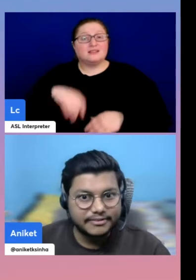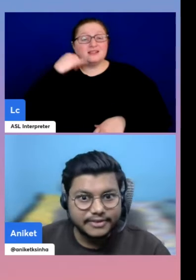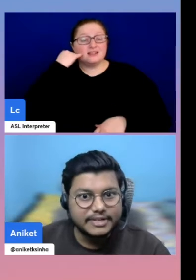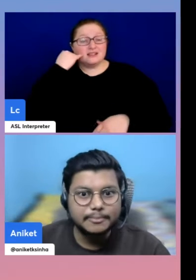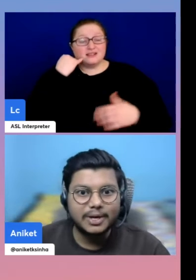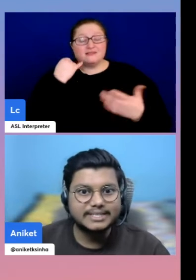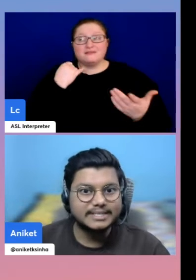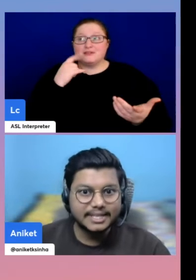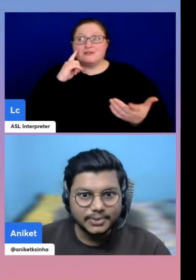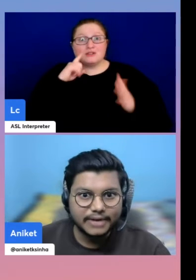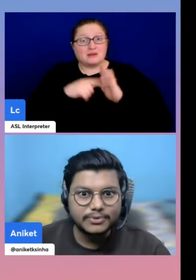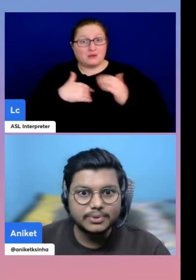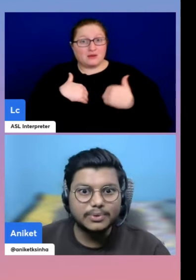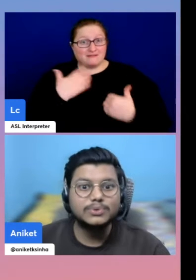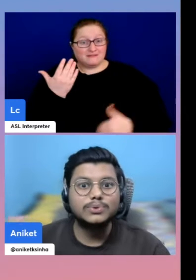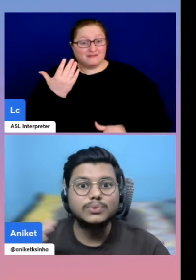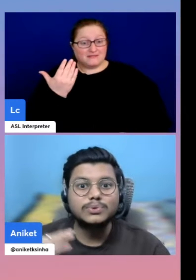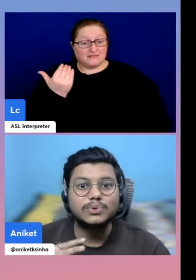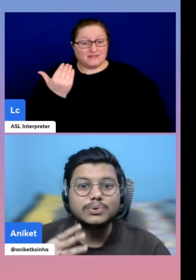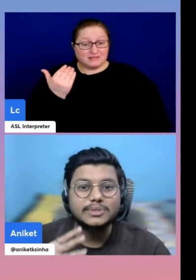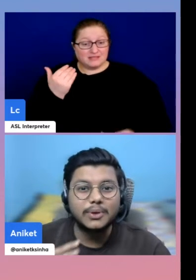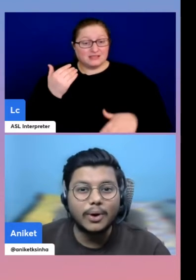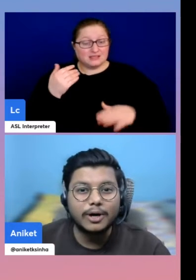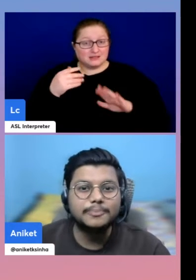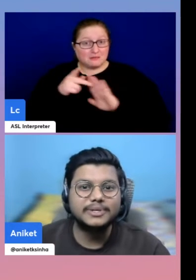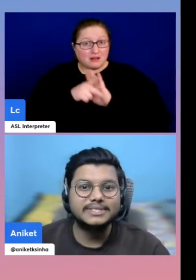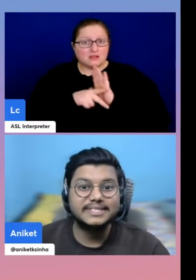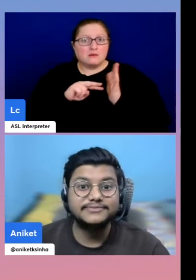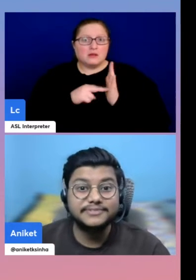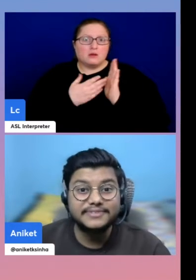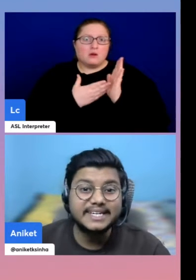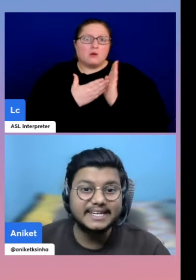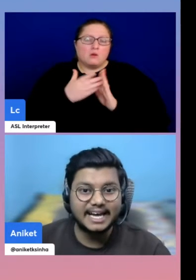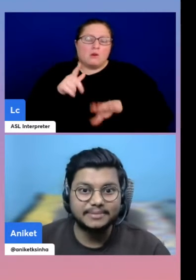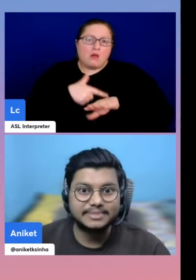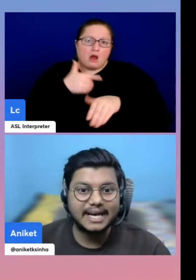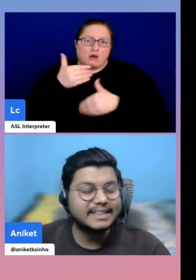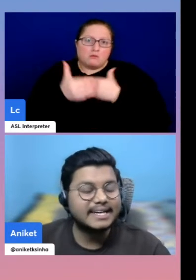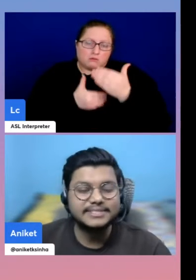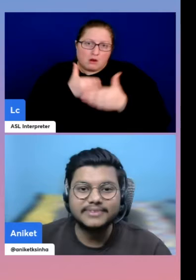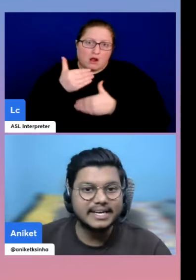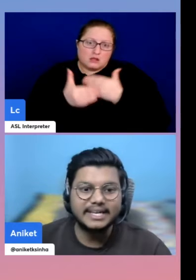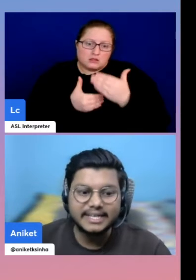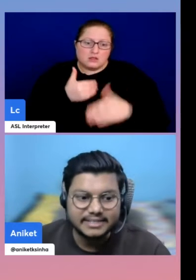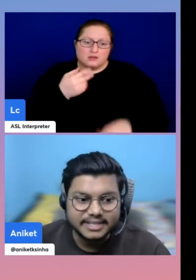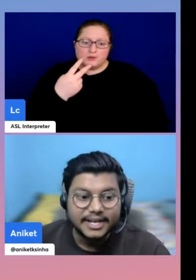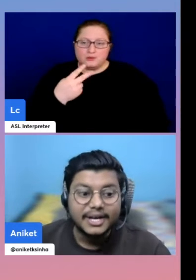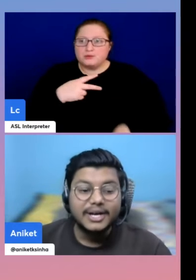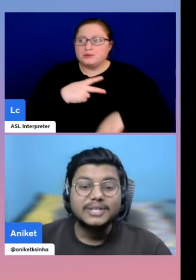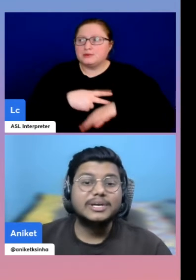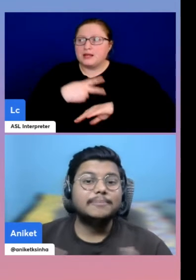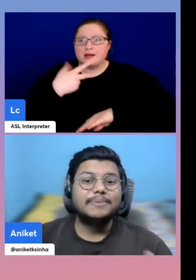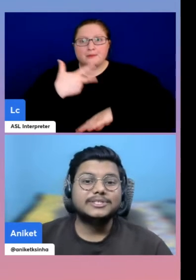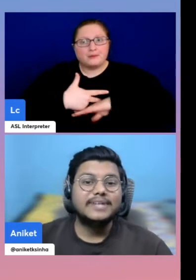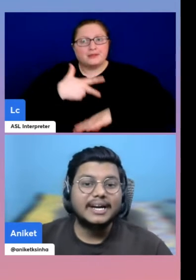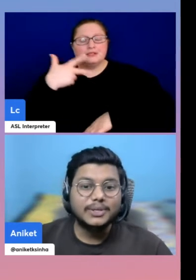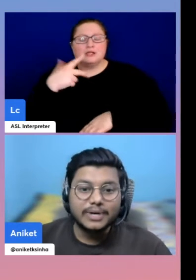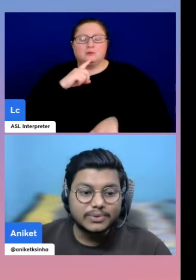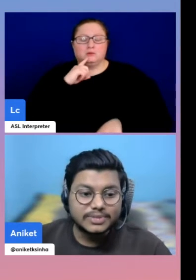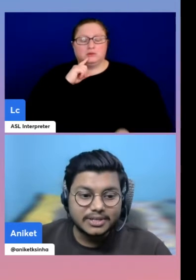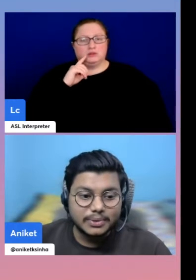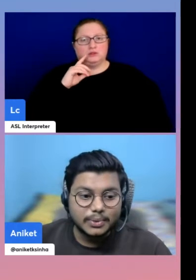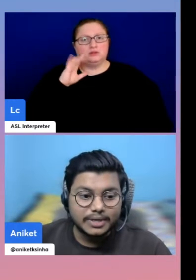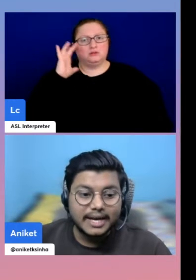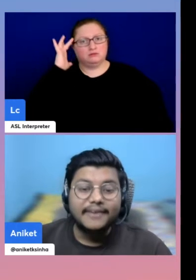suppose you are having 50 policies, then you have to go through those long process 50 times, and that is very tedious. So in place of that,